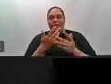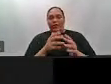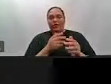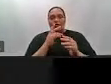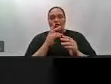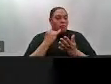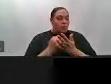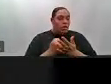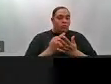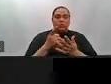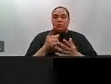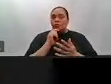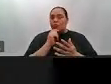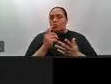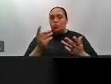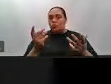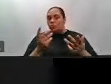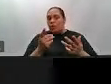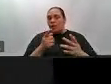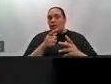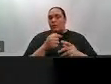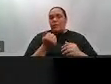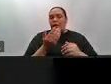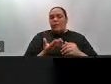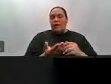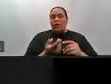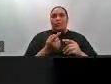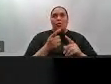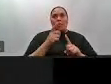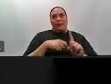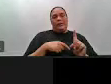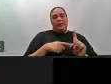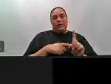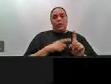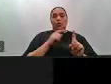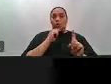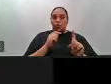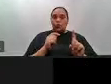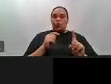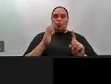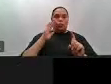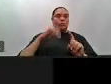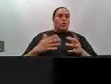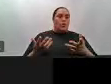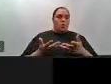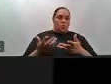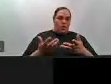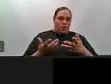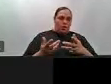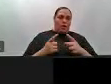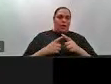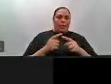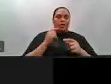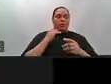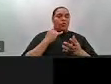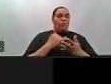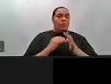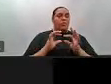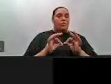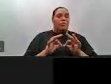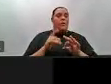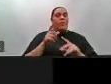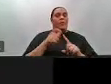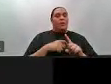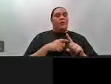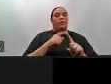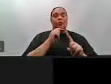in terms of where does this application or applicant ordinarily reside, and the confirmation was that